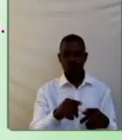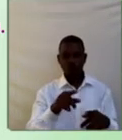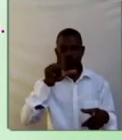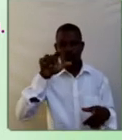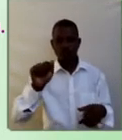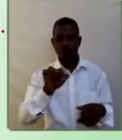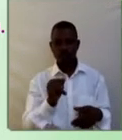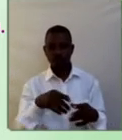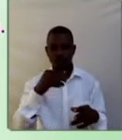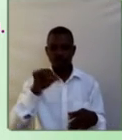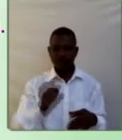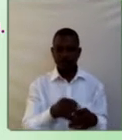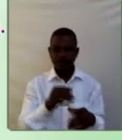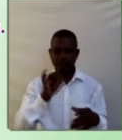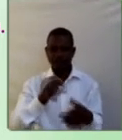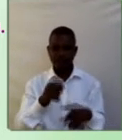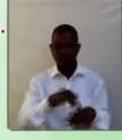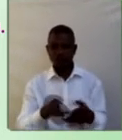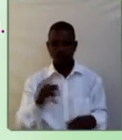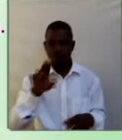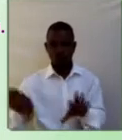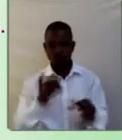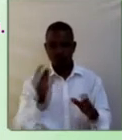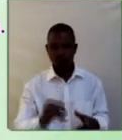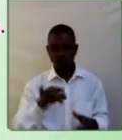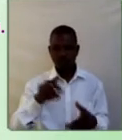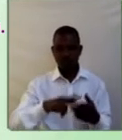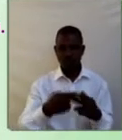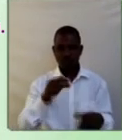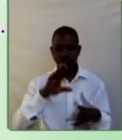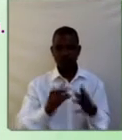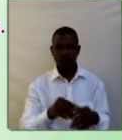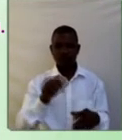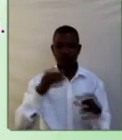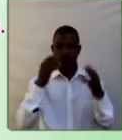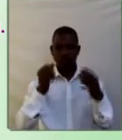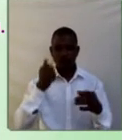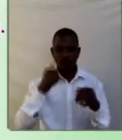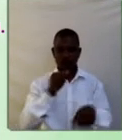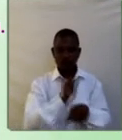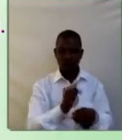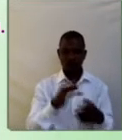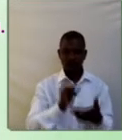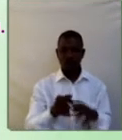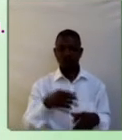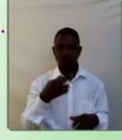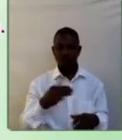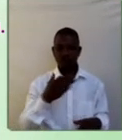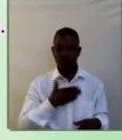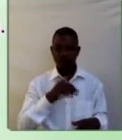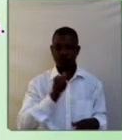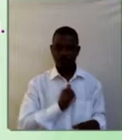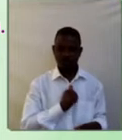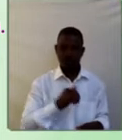on the doer of an action rather than the action. Reflexive pronouns are